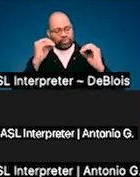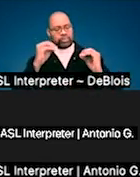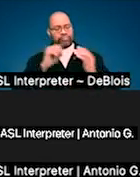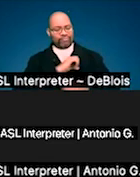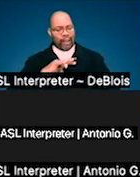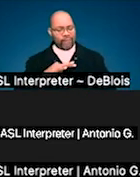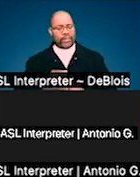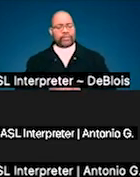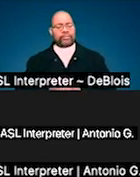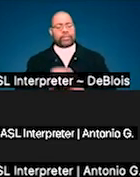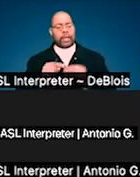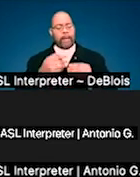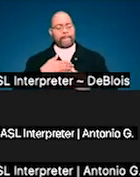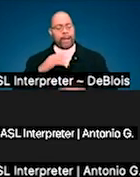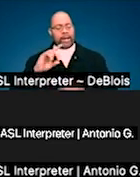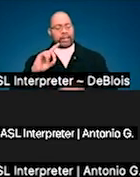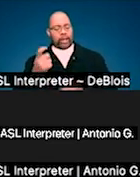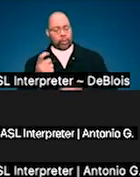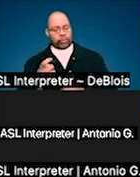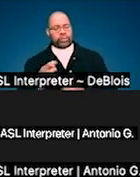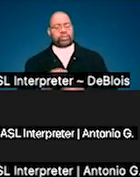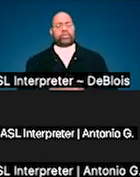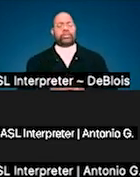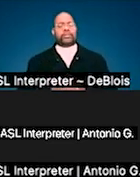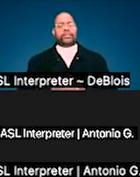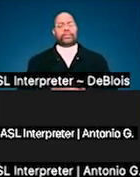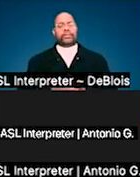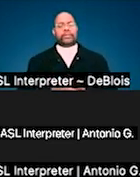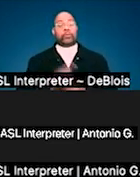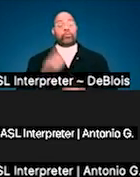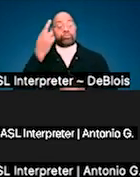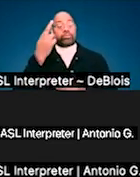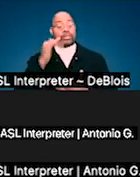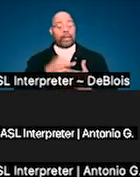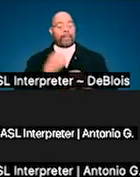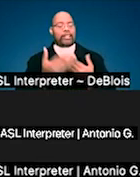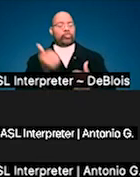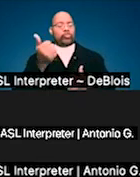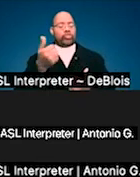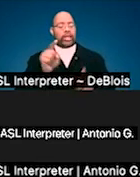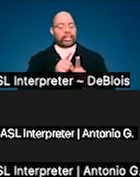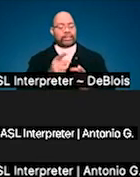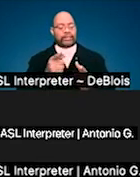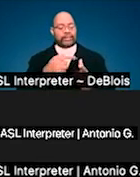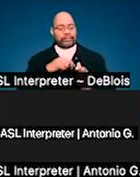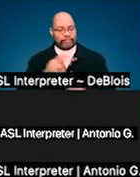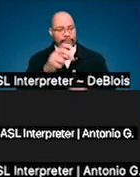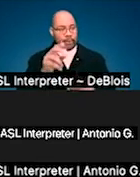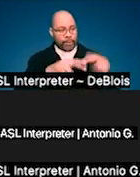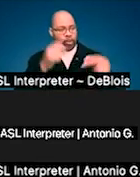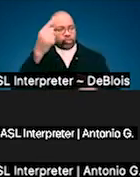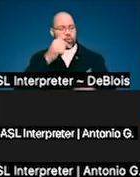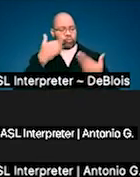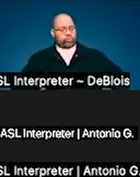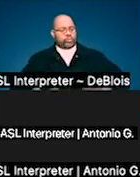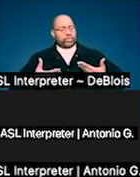staff about my diagnosis. For one reason, this made it much easier as I was navigating around the building. They would understand who I